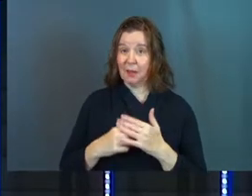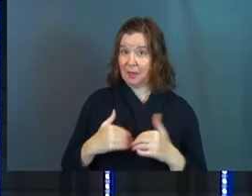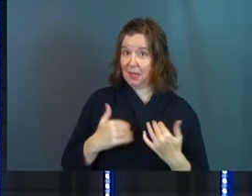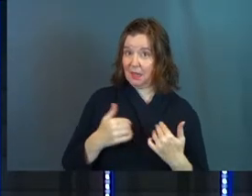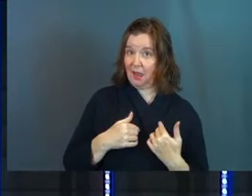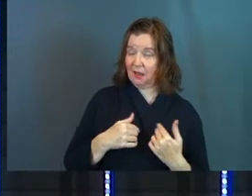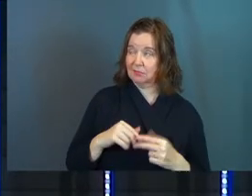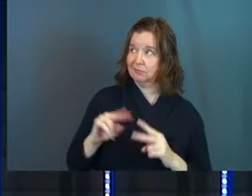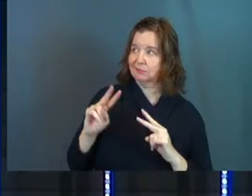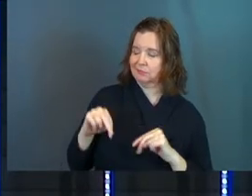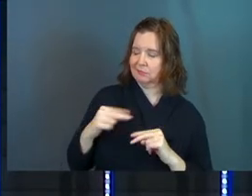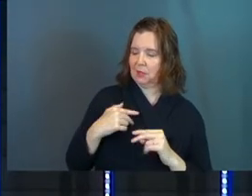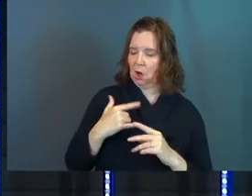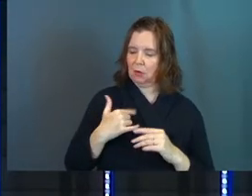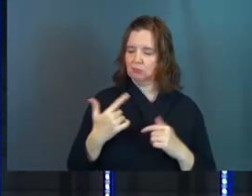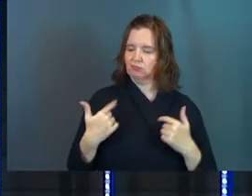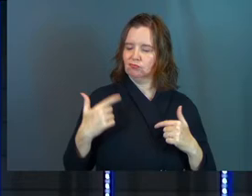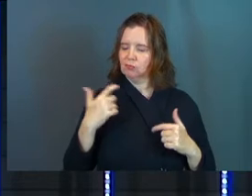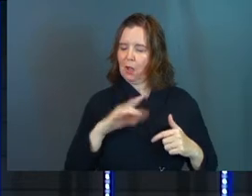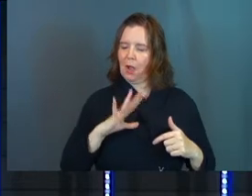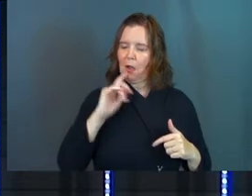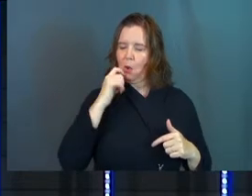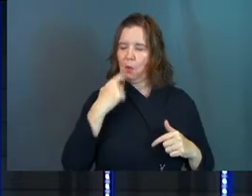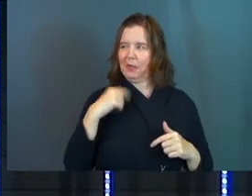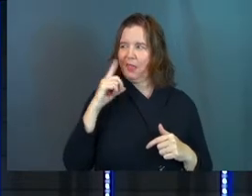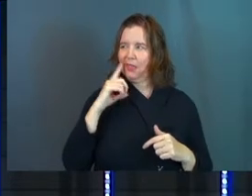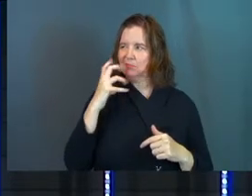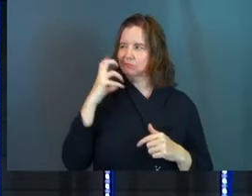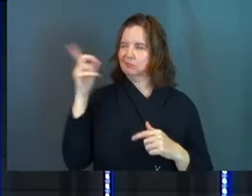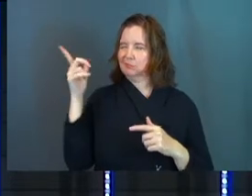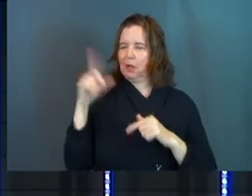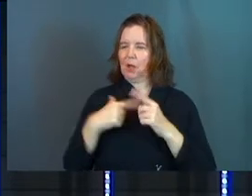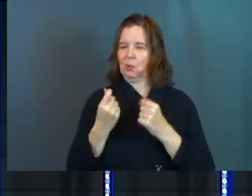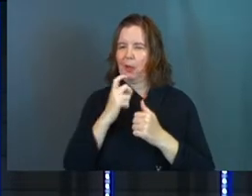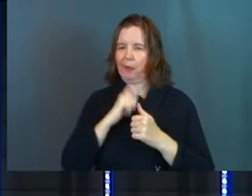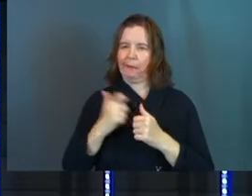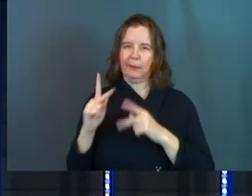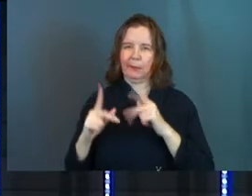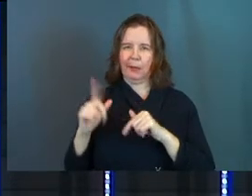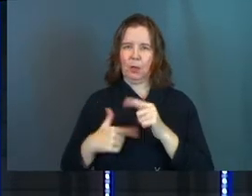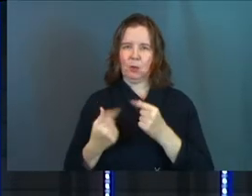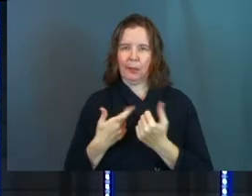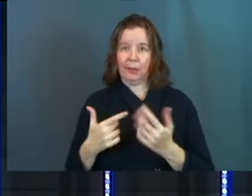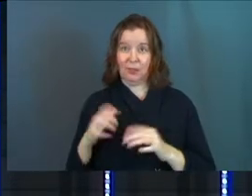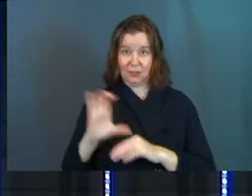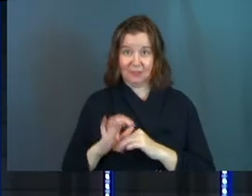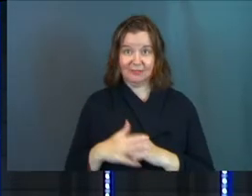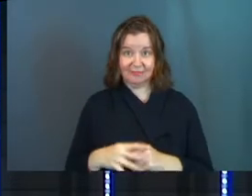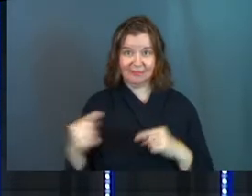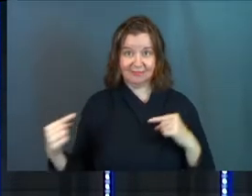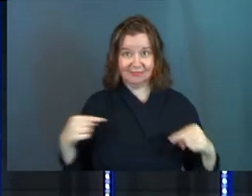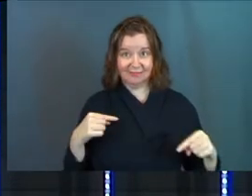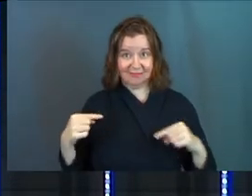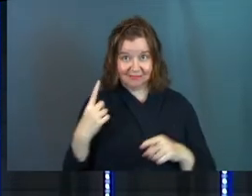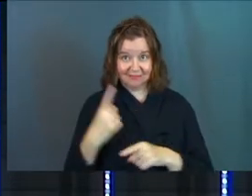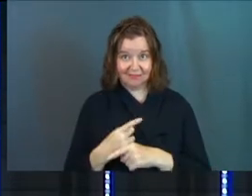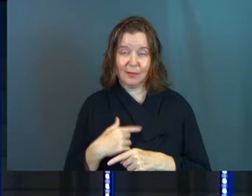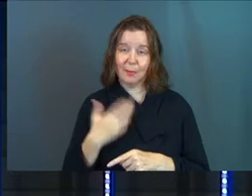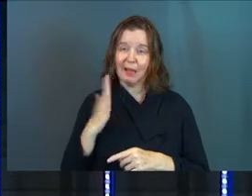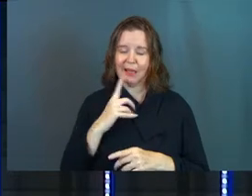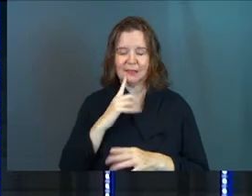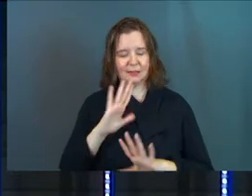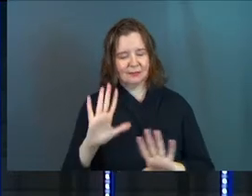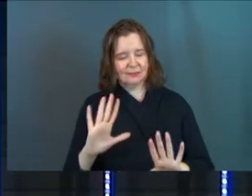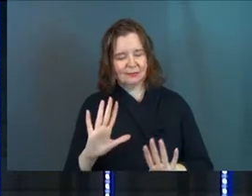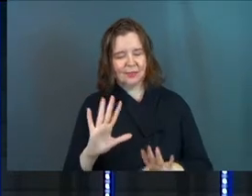sometimes the young are so into their hipness, they think the crotchety cannot do anything in the church. Amen? And God comes